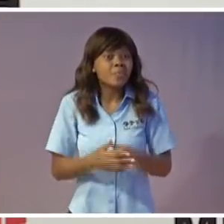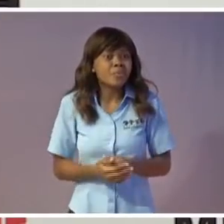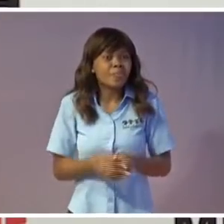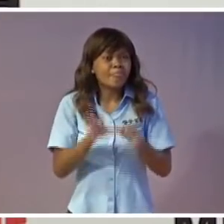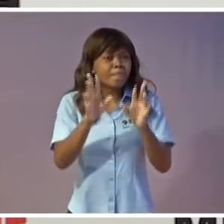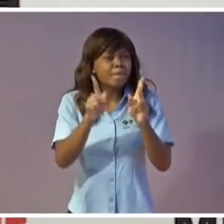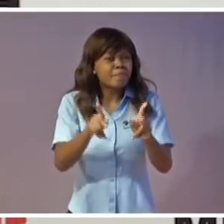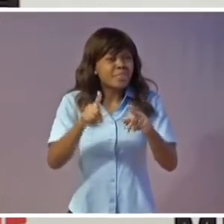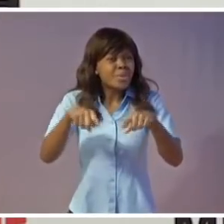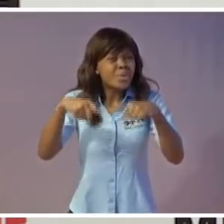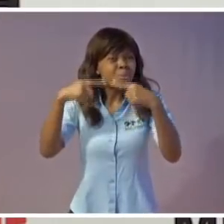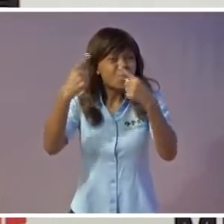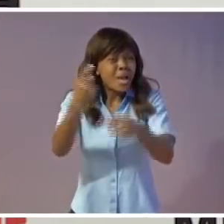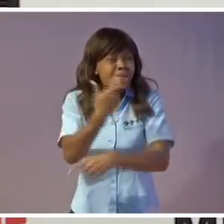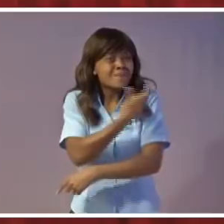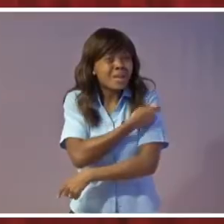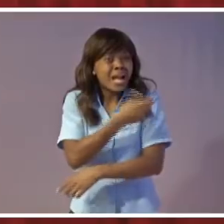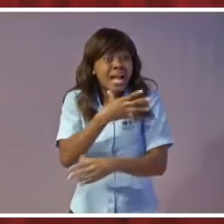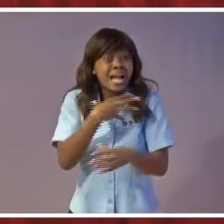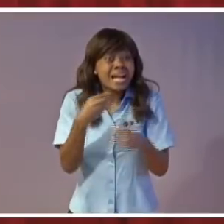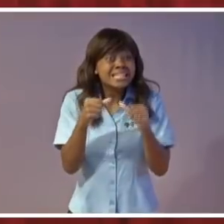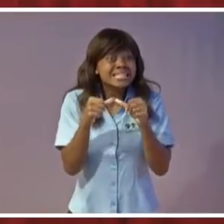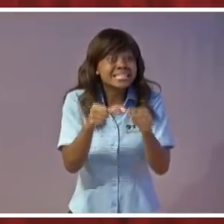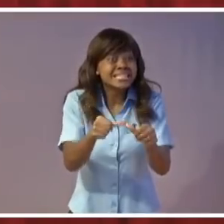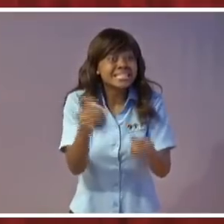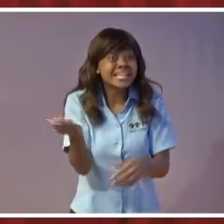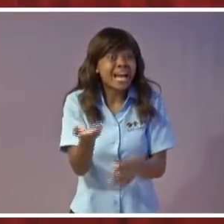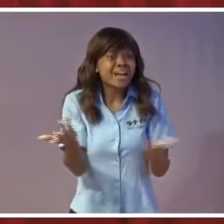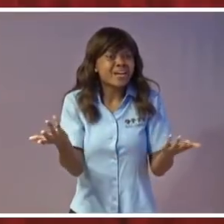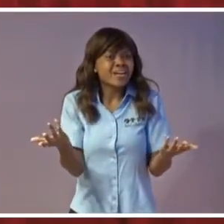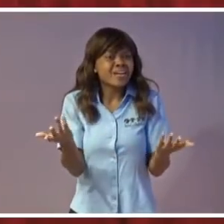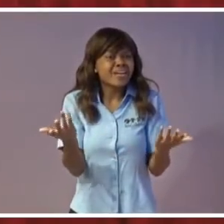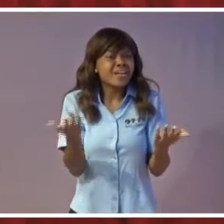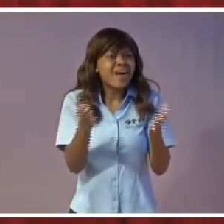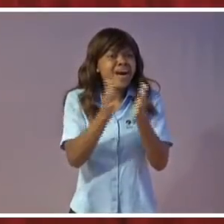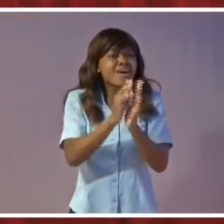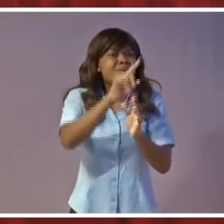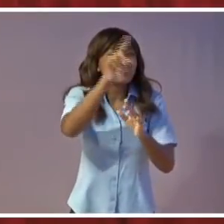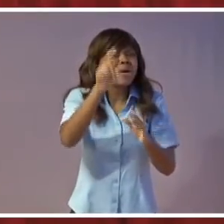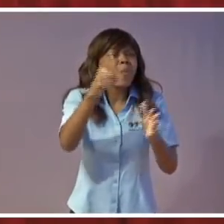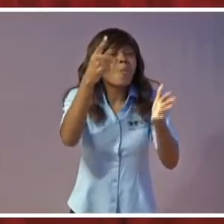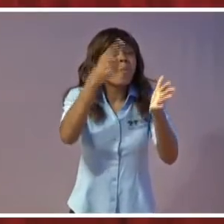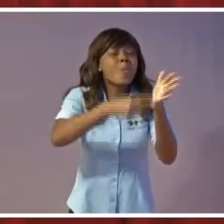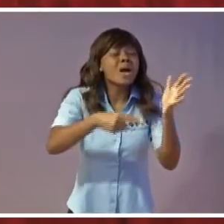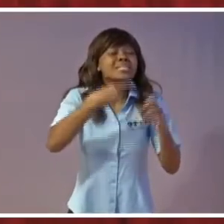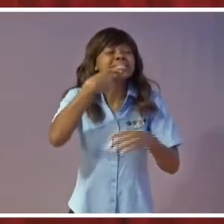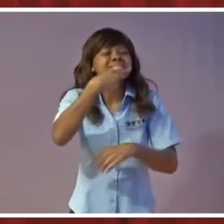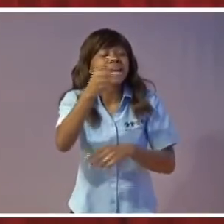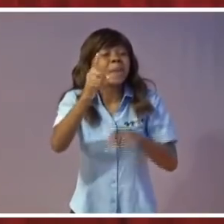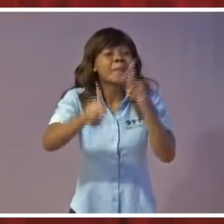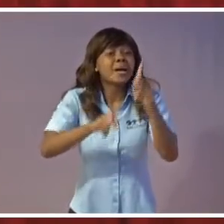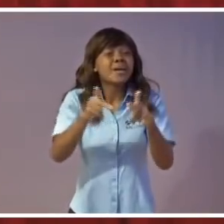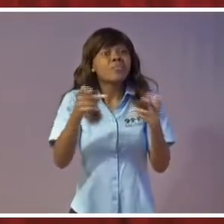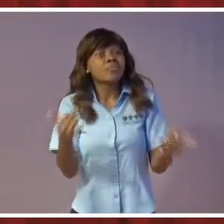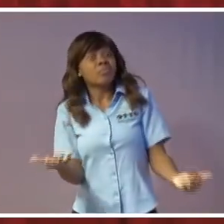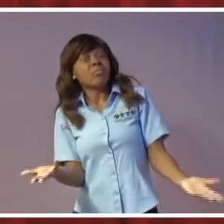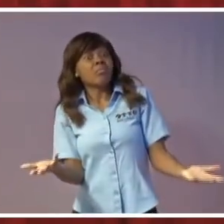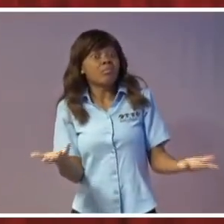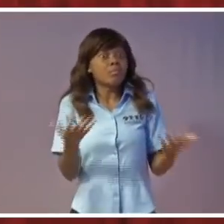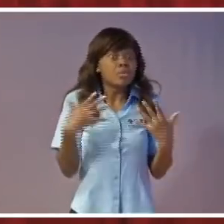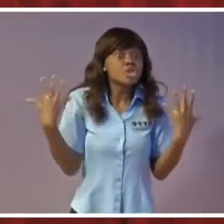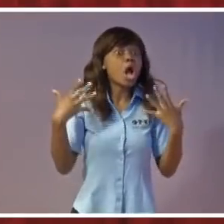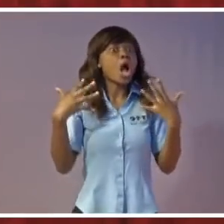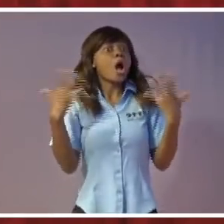So what message do you have for the public that might be questioning that? And my second question is, Dr. Richards would have